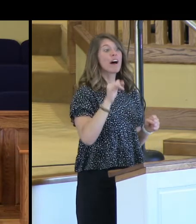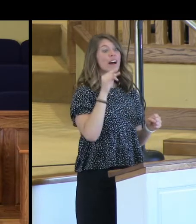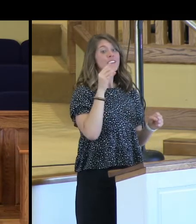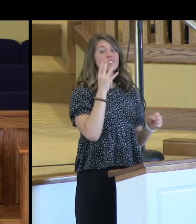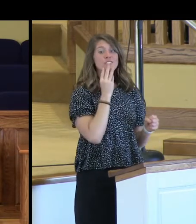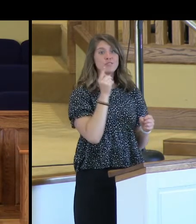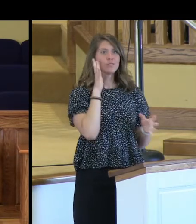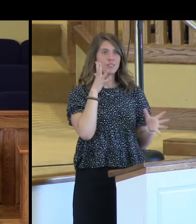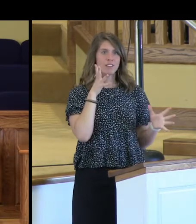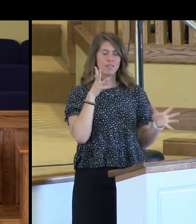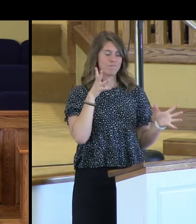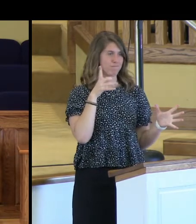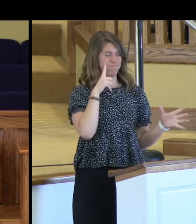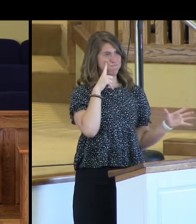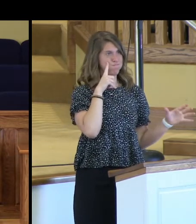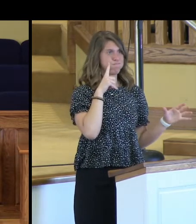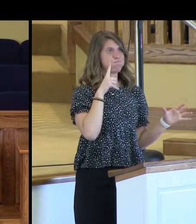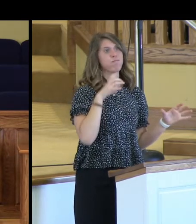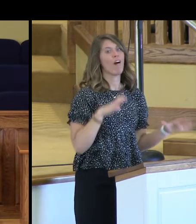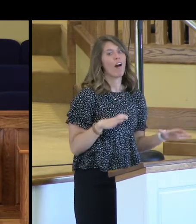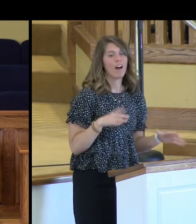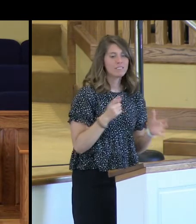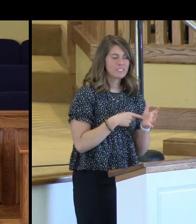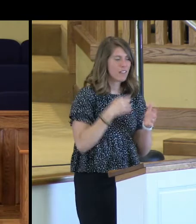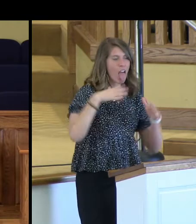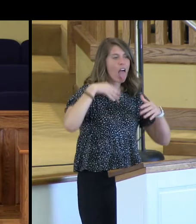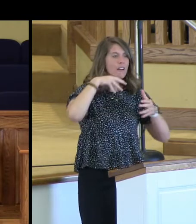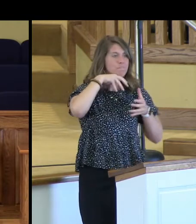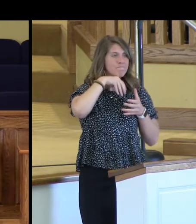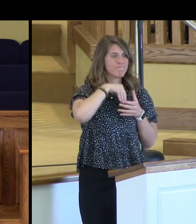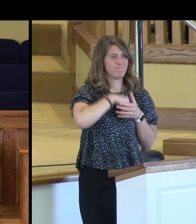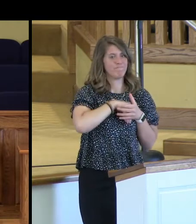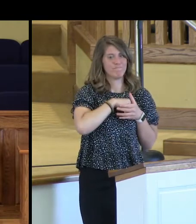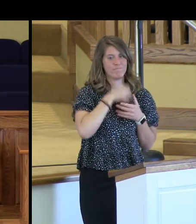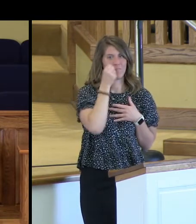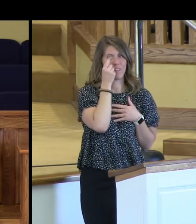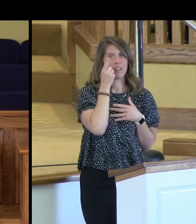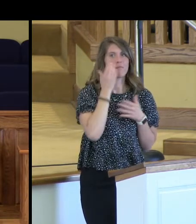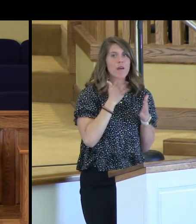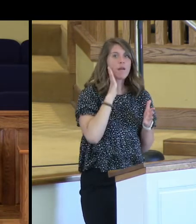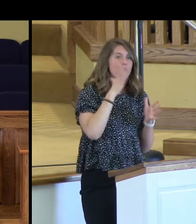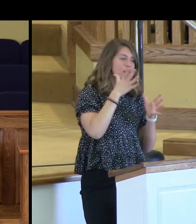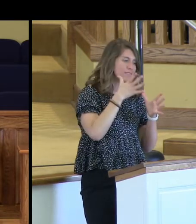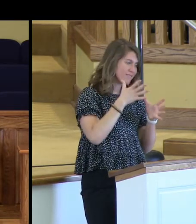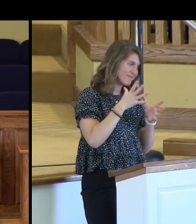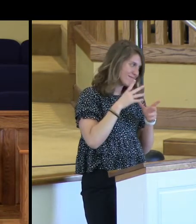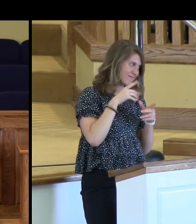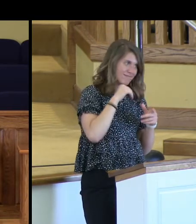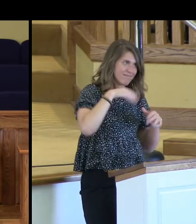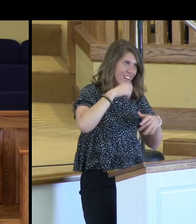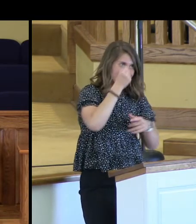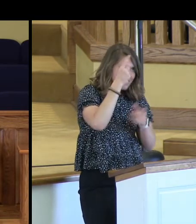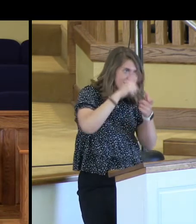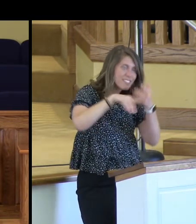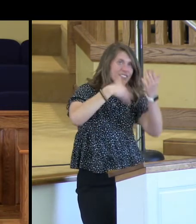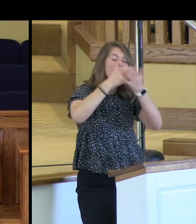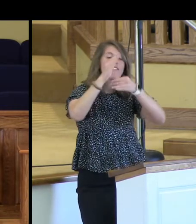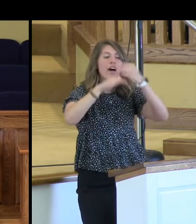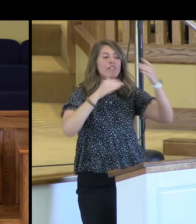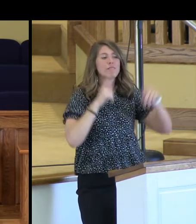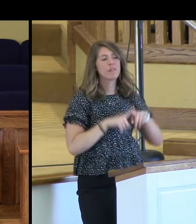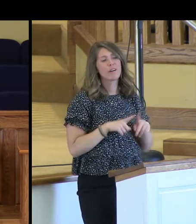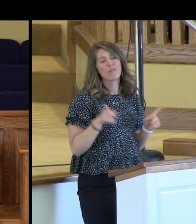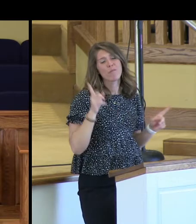crack. Because some folk just ain't sunk in yet. Maybe it'll take till we get to heaven. But can you believe